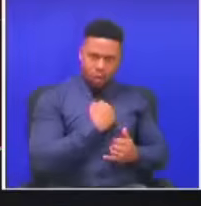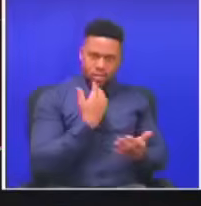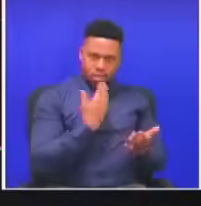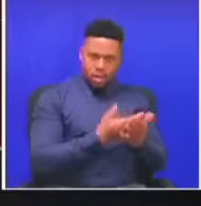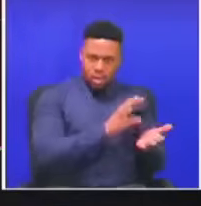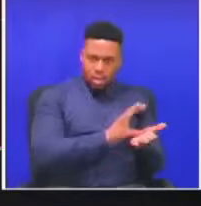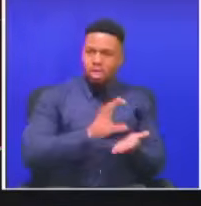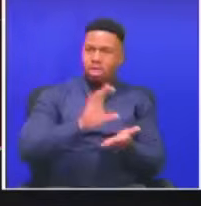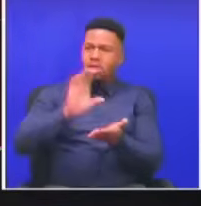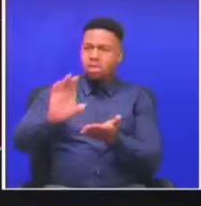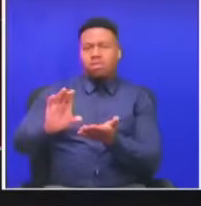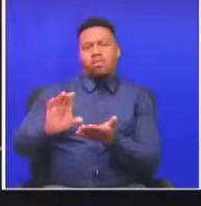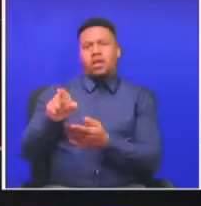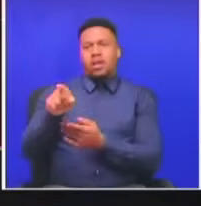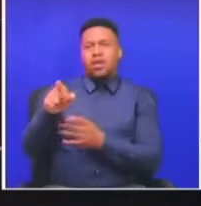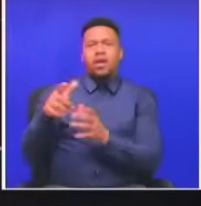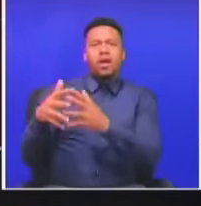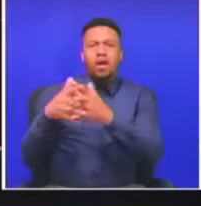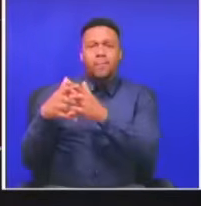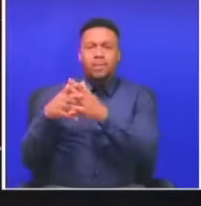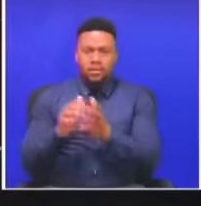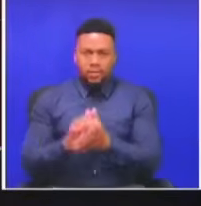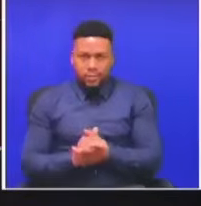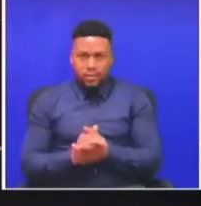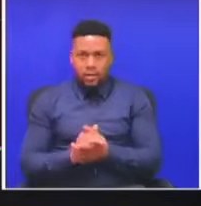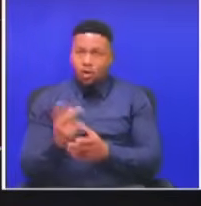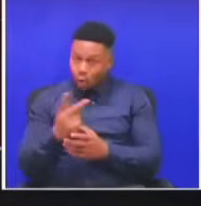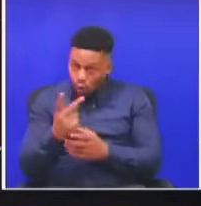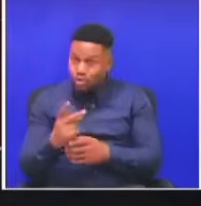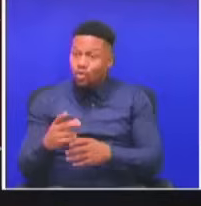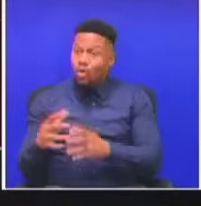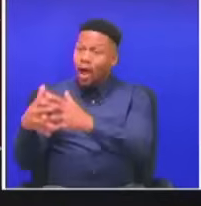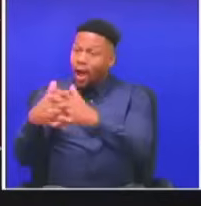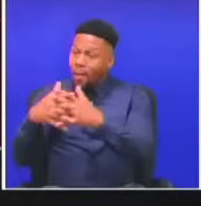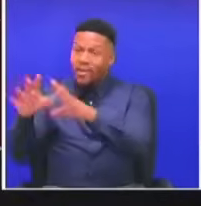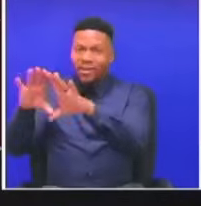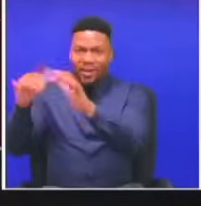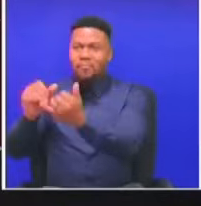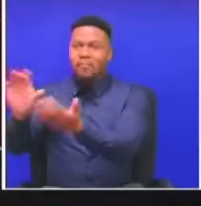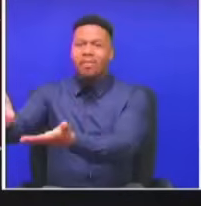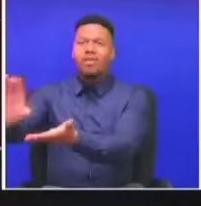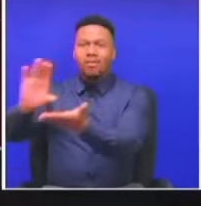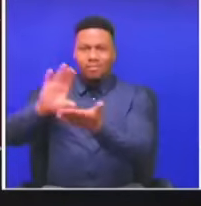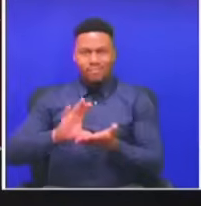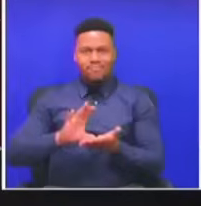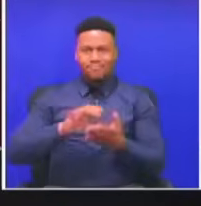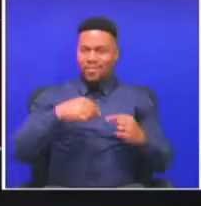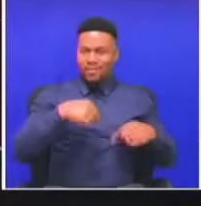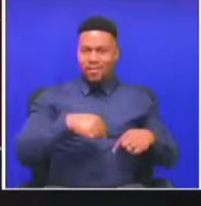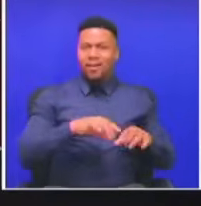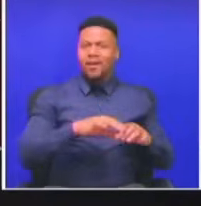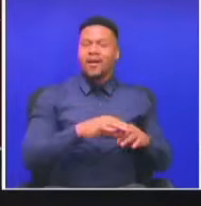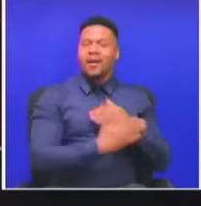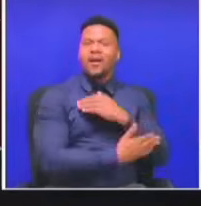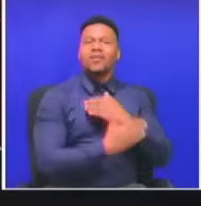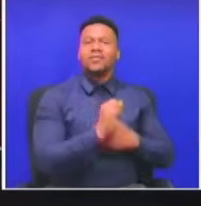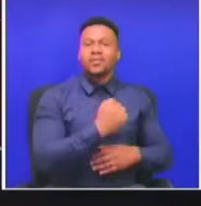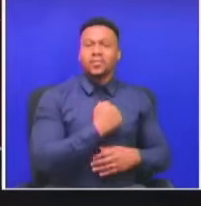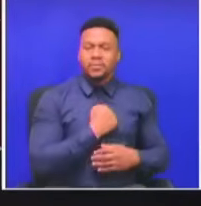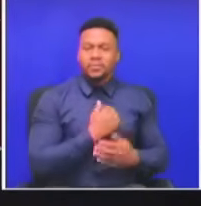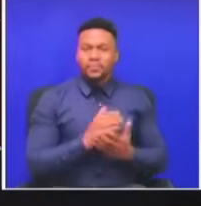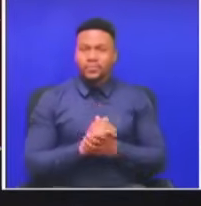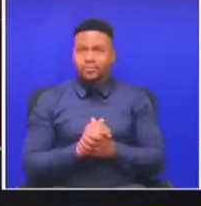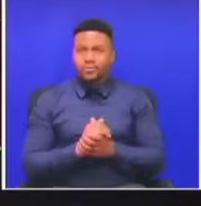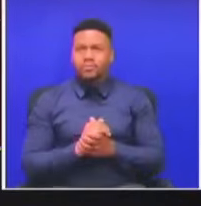to also get United States companies to invest in us. And we do have leverage. And